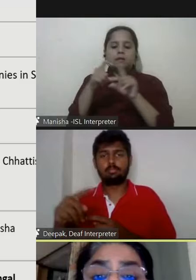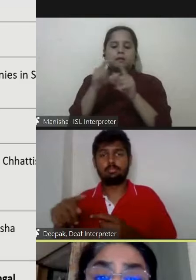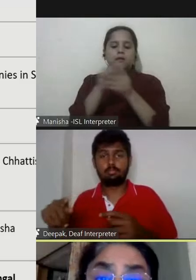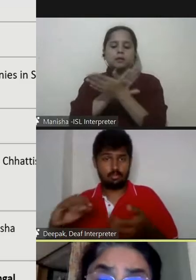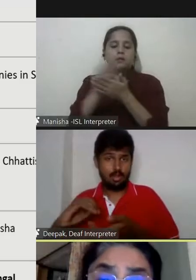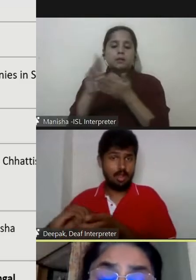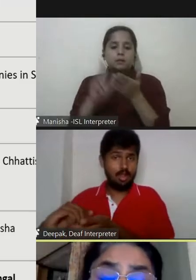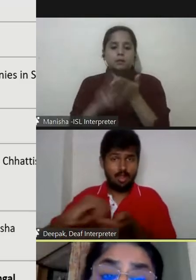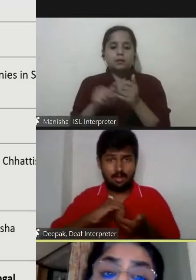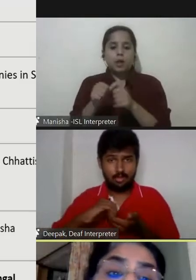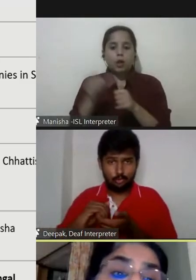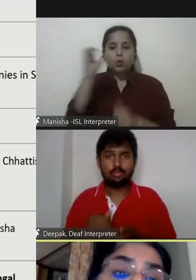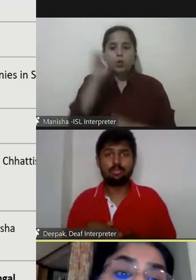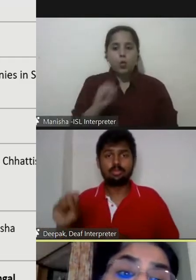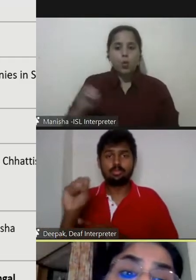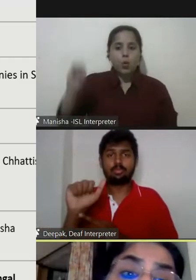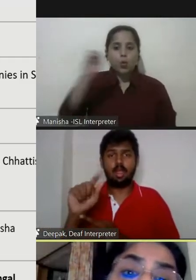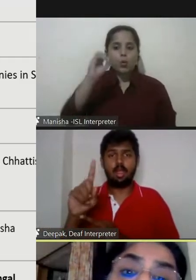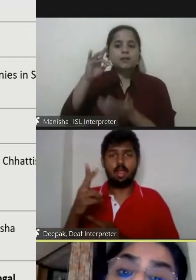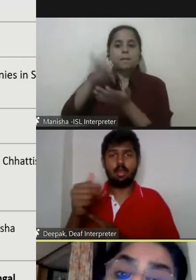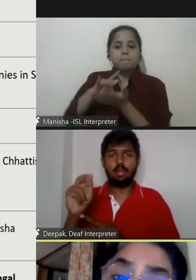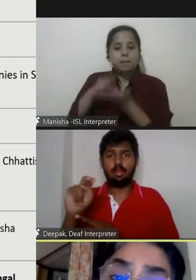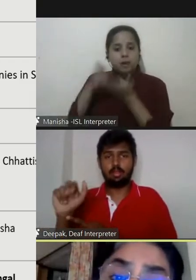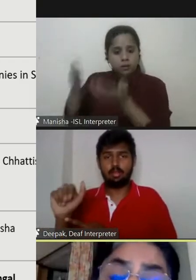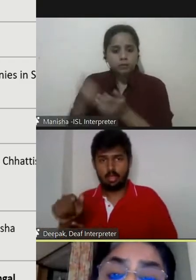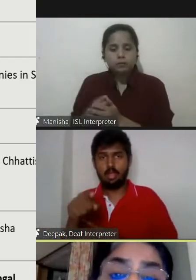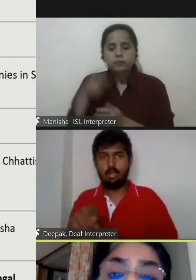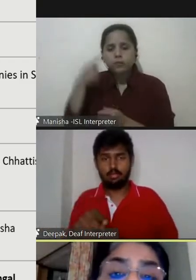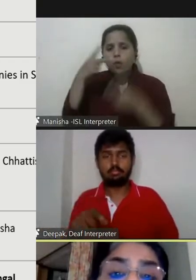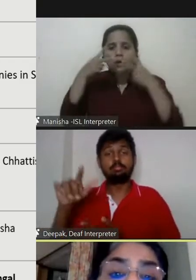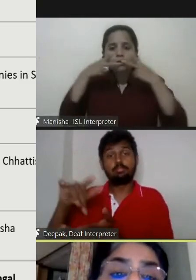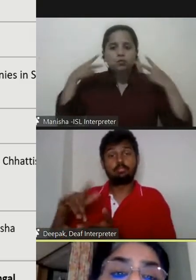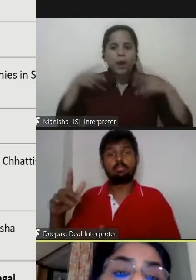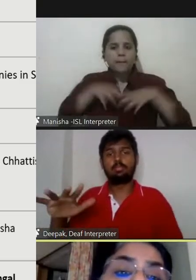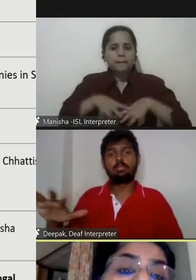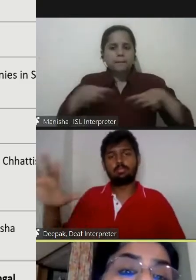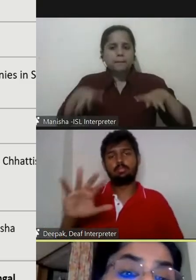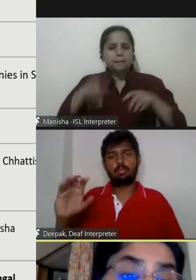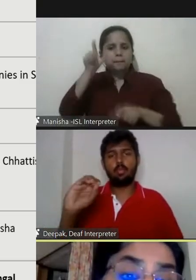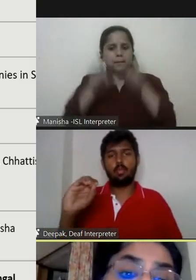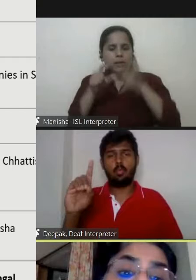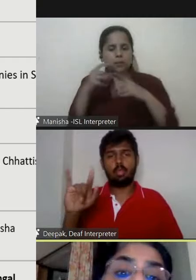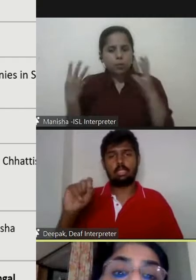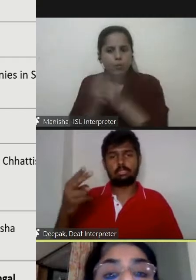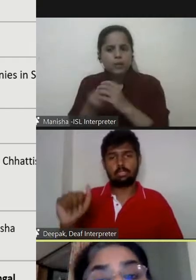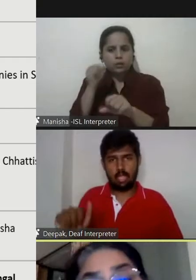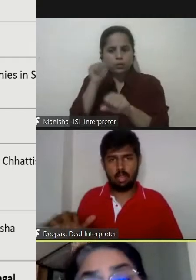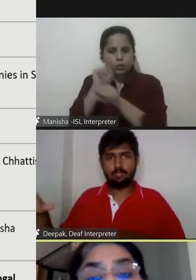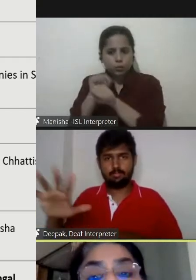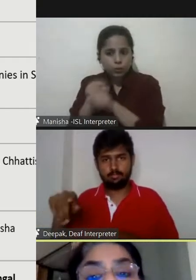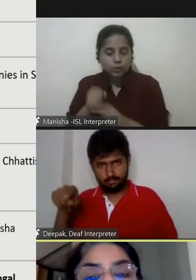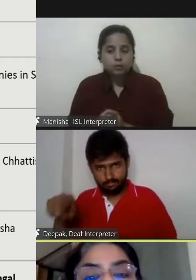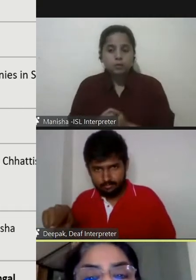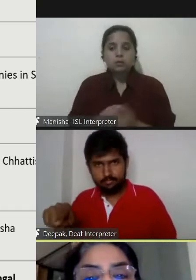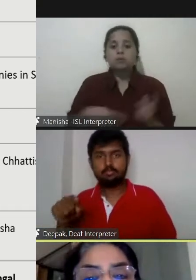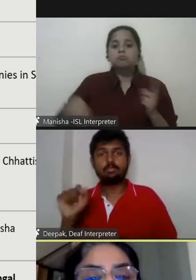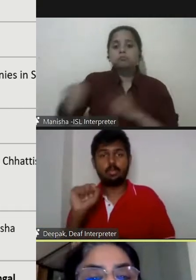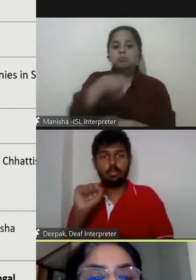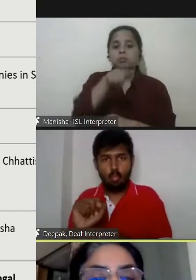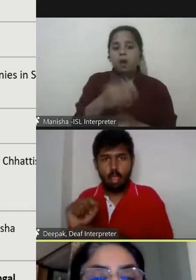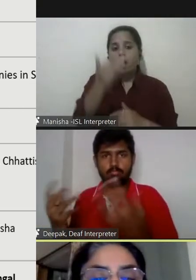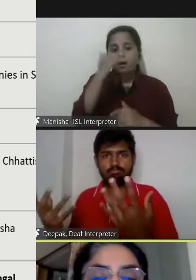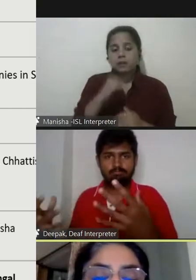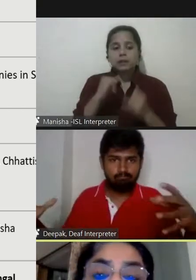areas of Odisha, and a cross-disability organization. Sanchar, another